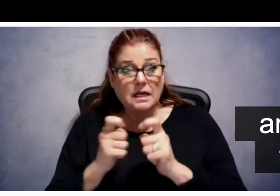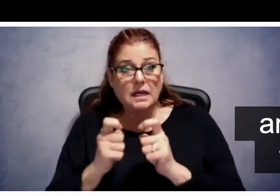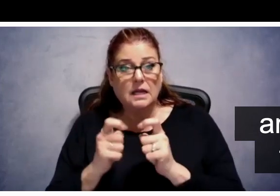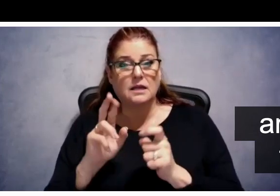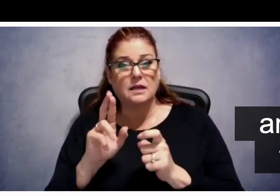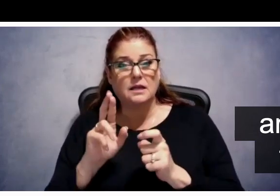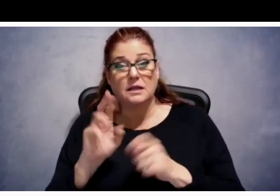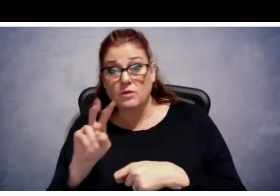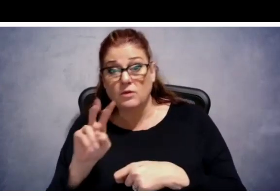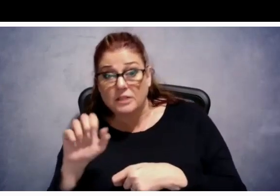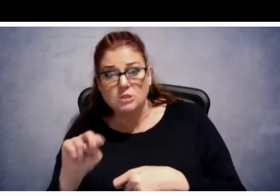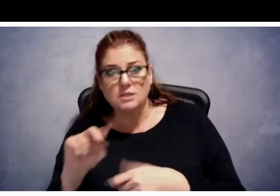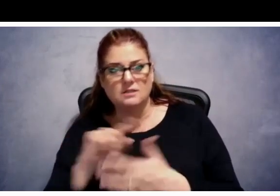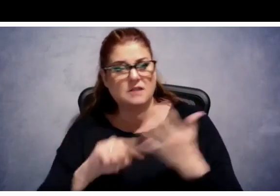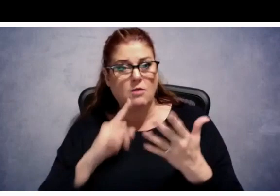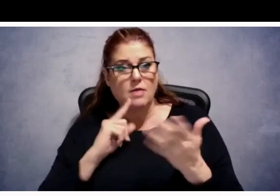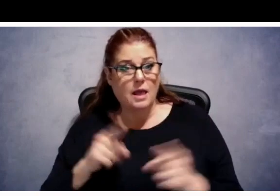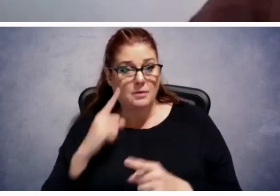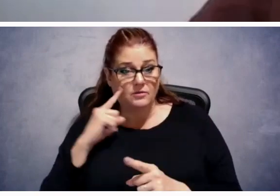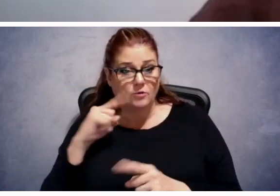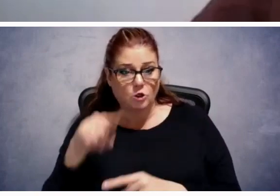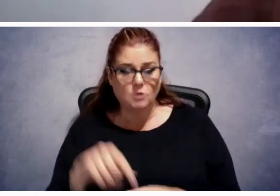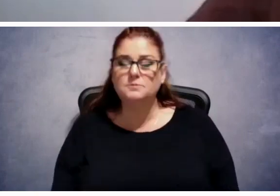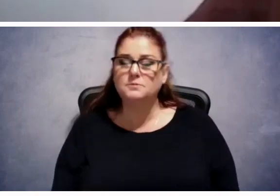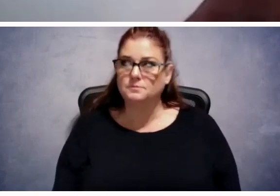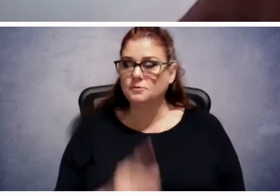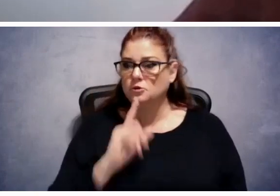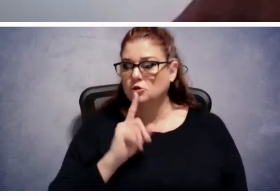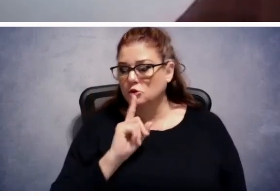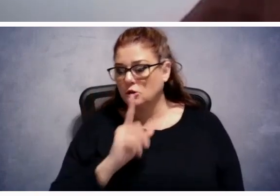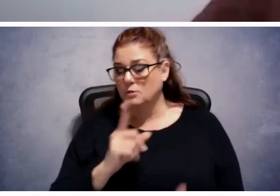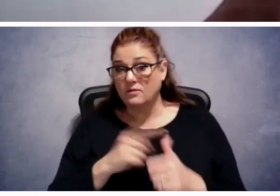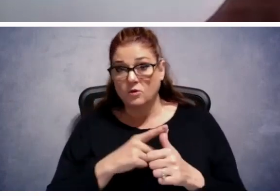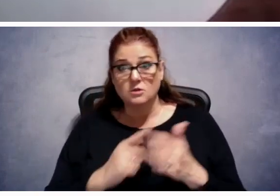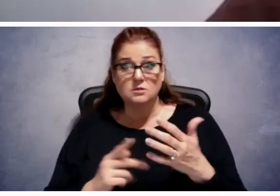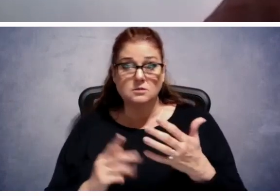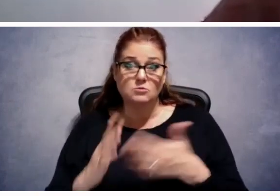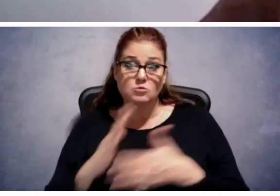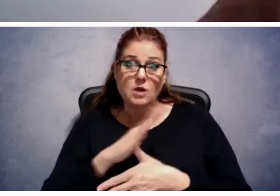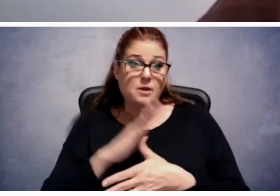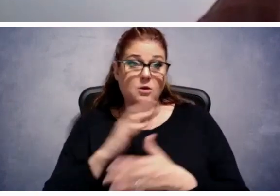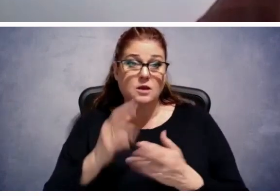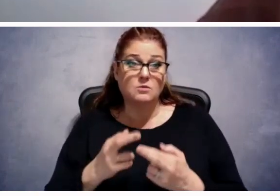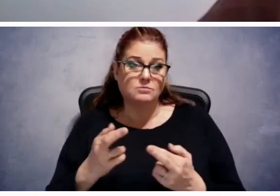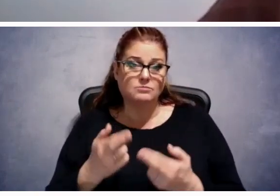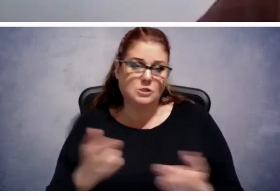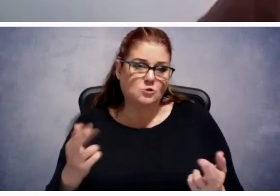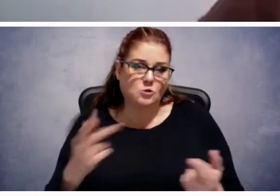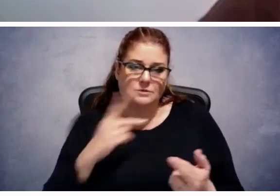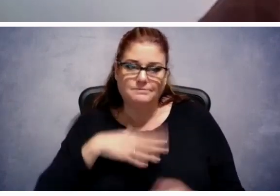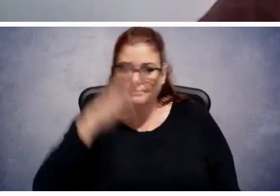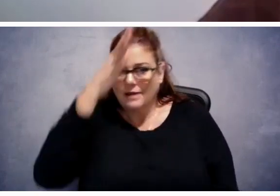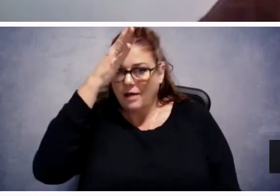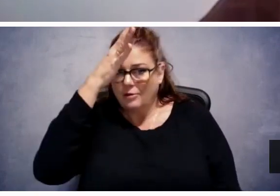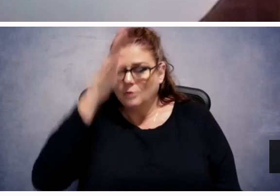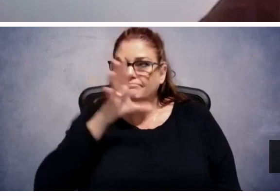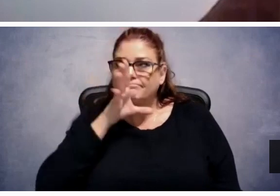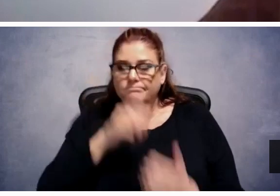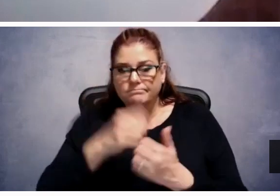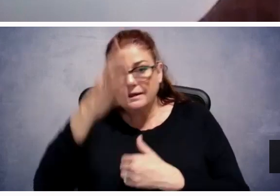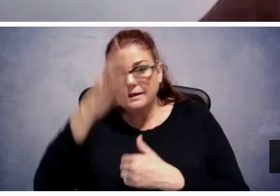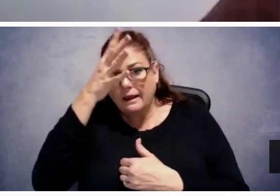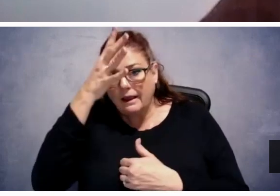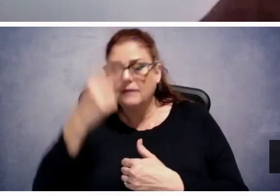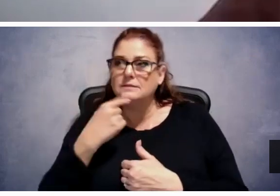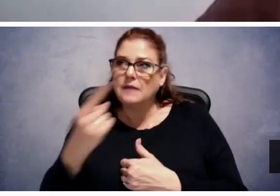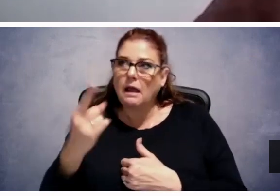through for you. Sure. So my first primary resource was my dad. And so just talking to him and letting him tell